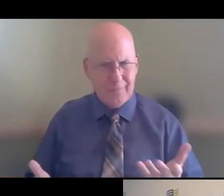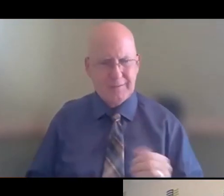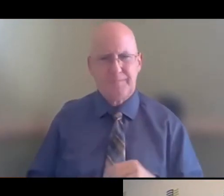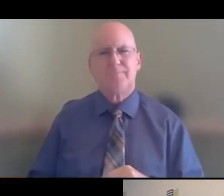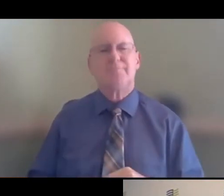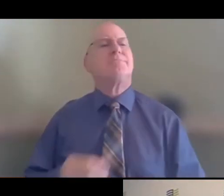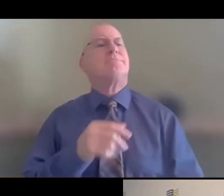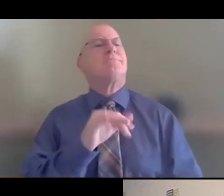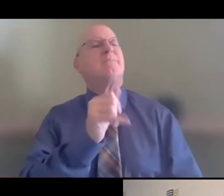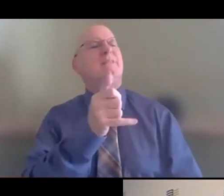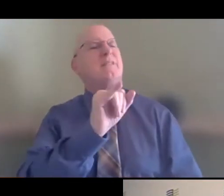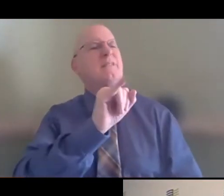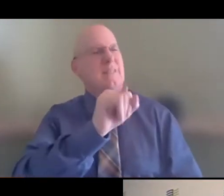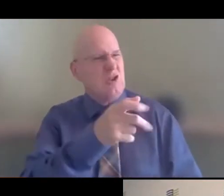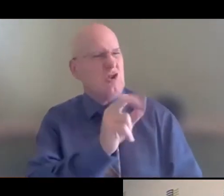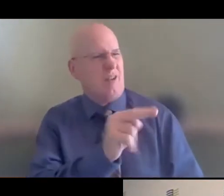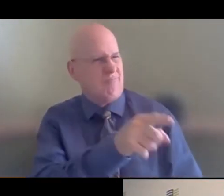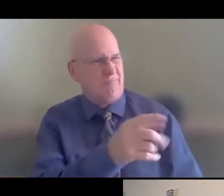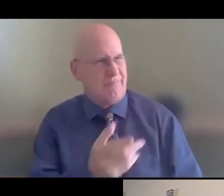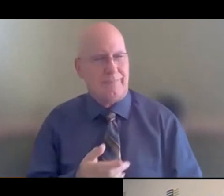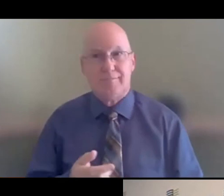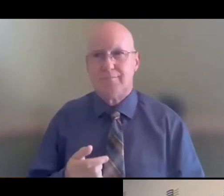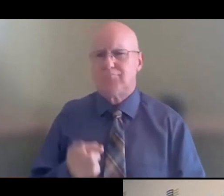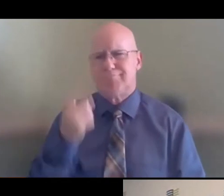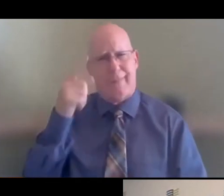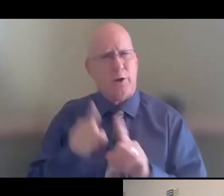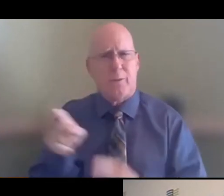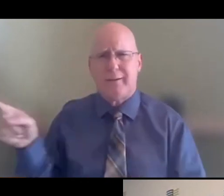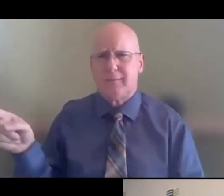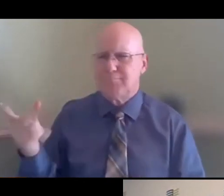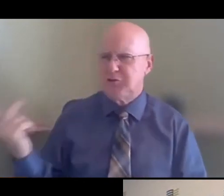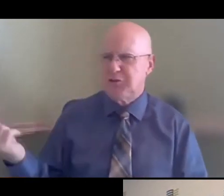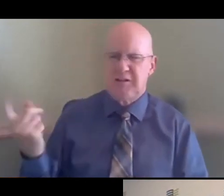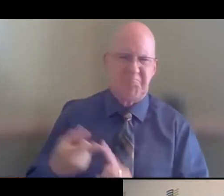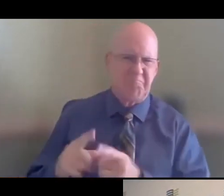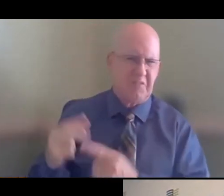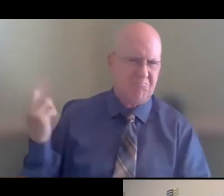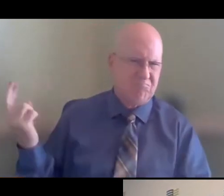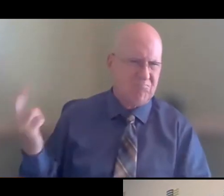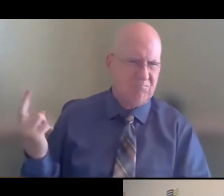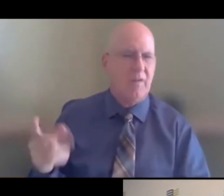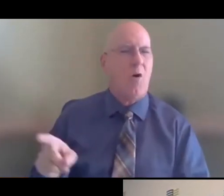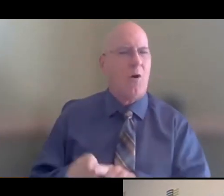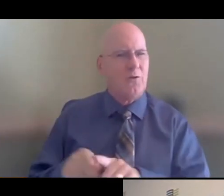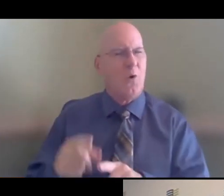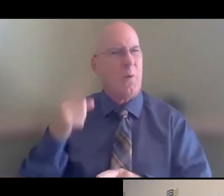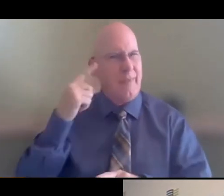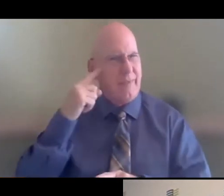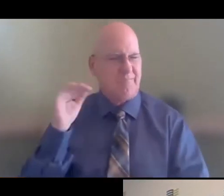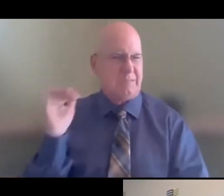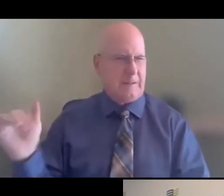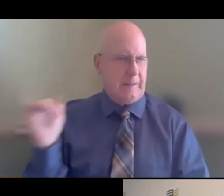Jen, what about you? I'm with Katherine. You know, she and I are good friends, but we also think a lot alike when it comes to